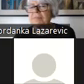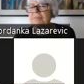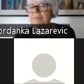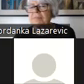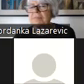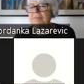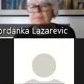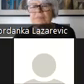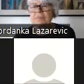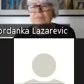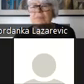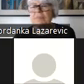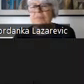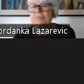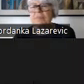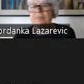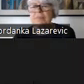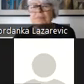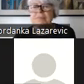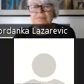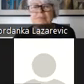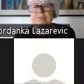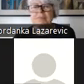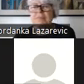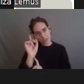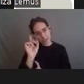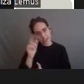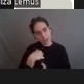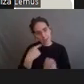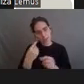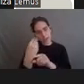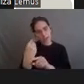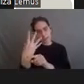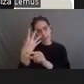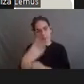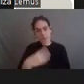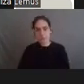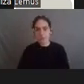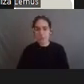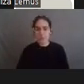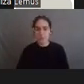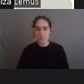Hi, Mia. Hello. Hold on, I'm just gonna quickly try to turn my camera on. Oops.